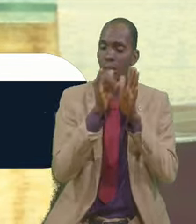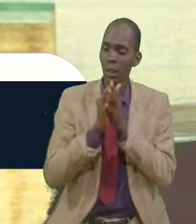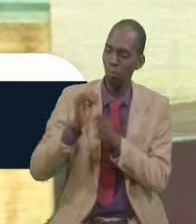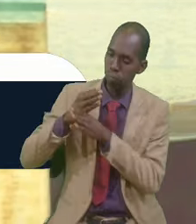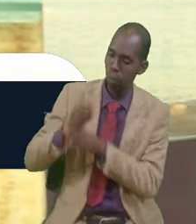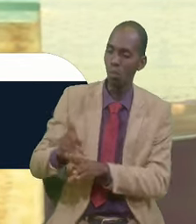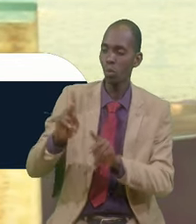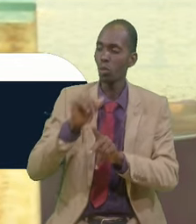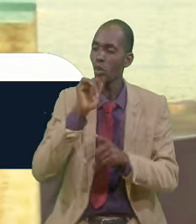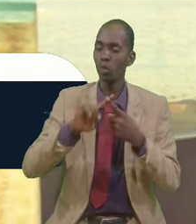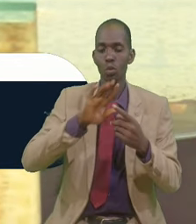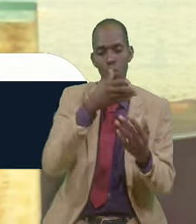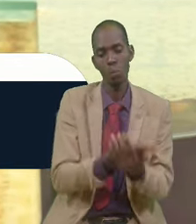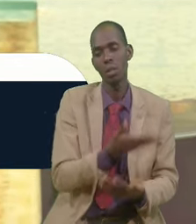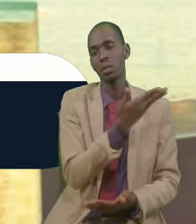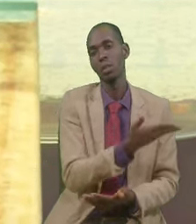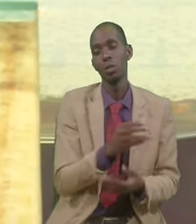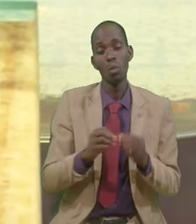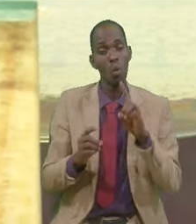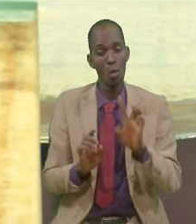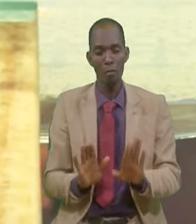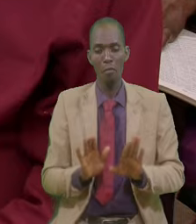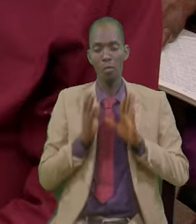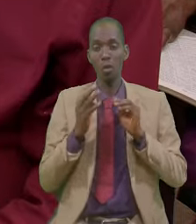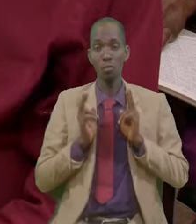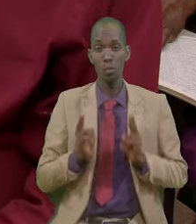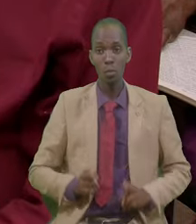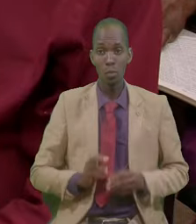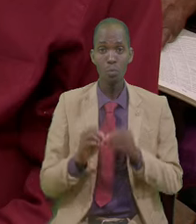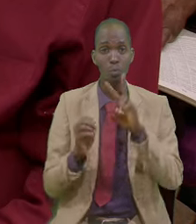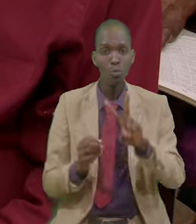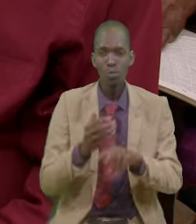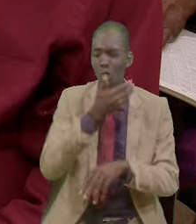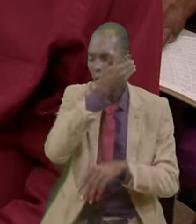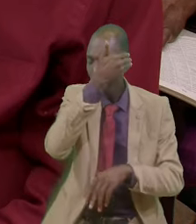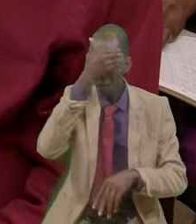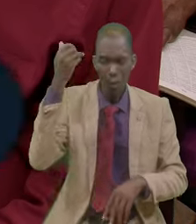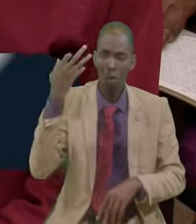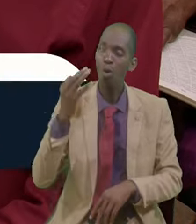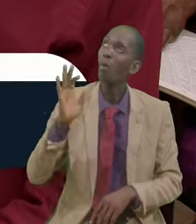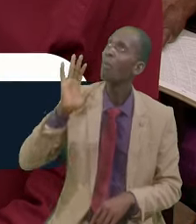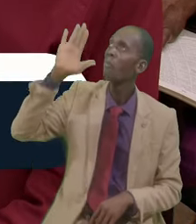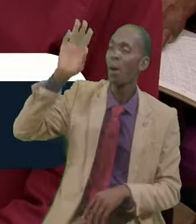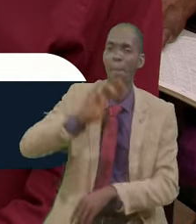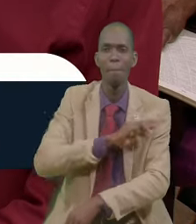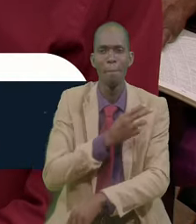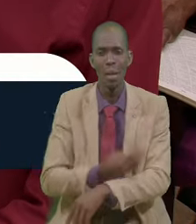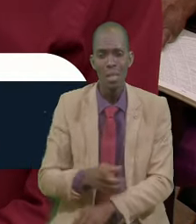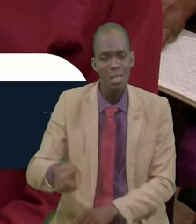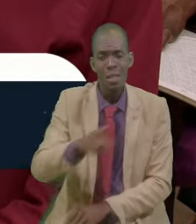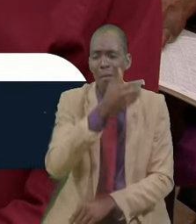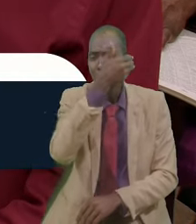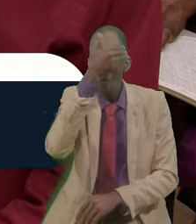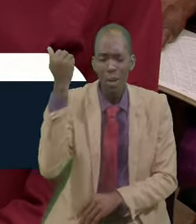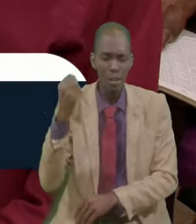Number one, fear of man. Number two, forgetfulness of his might. They forgot the might of